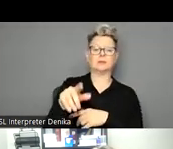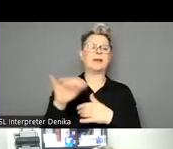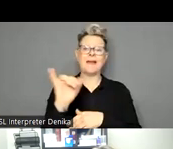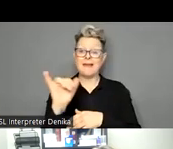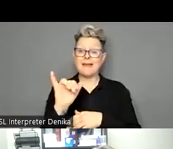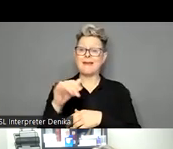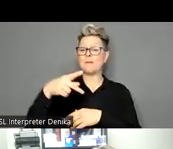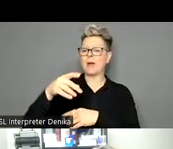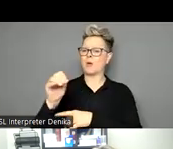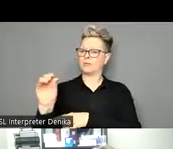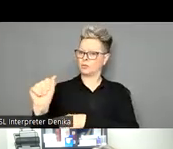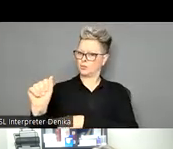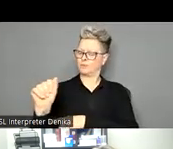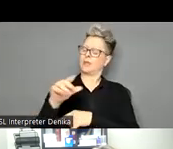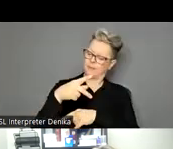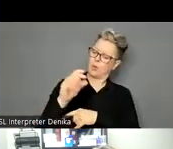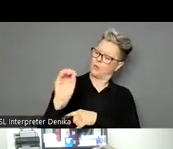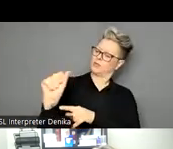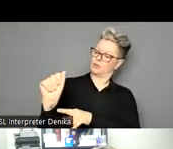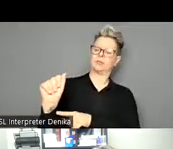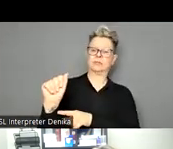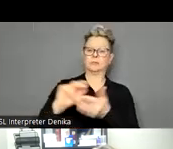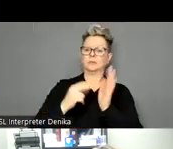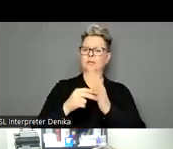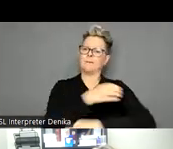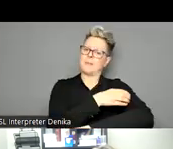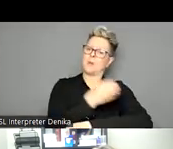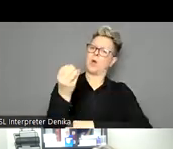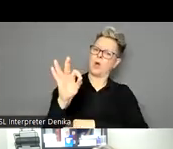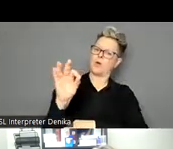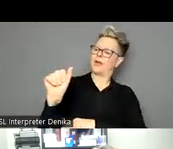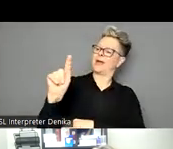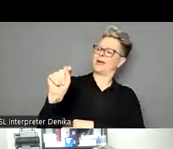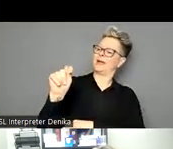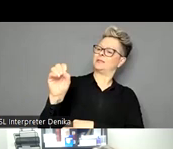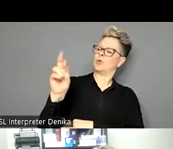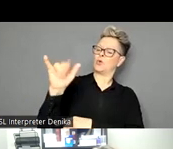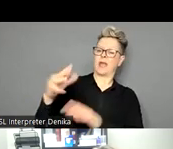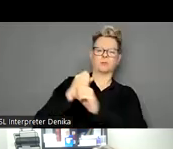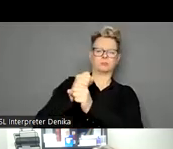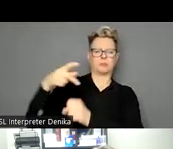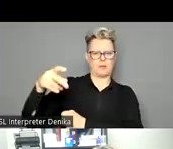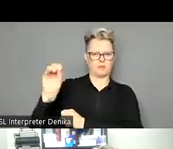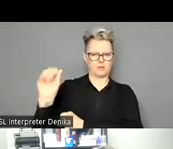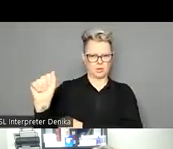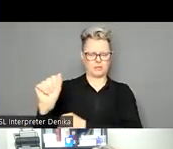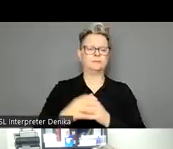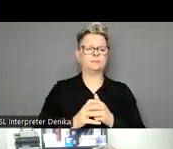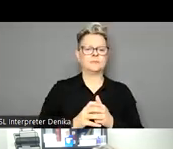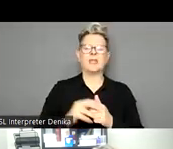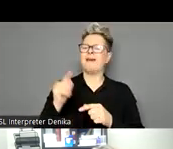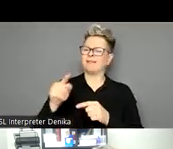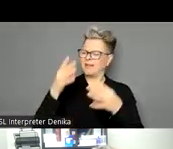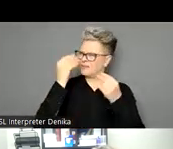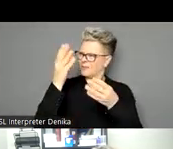attorney. So these are very important topics, and of course, they become more